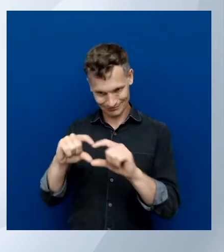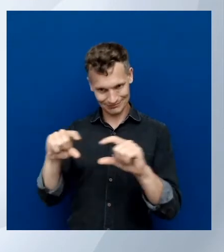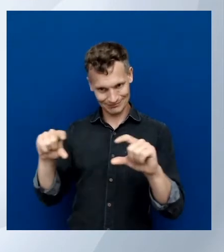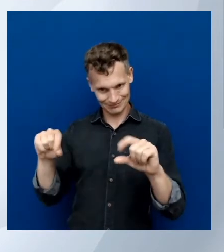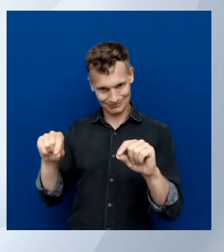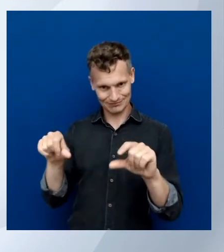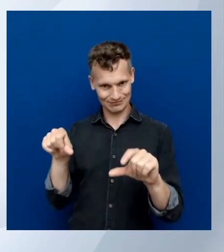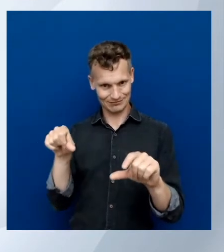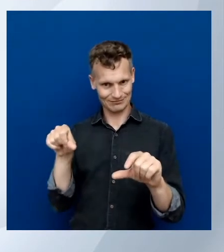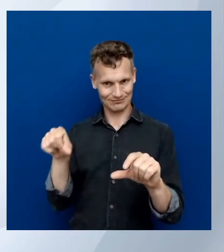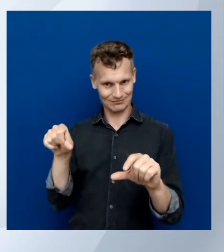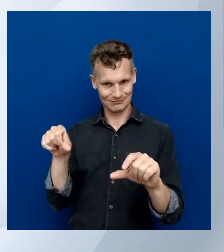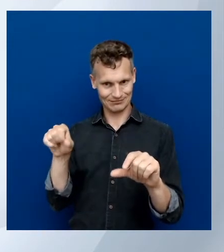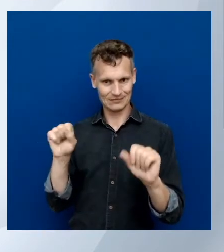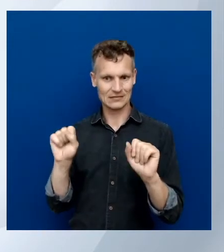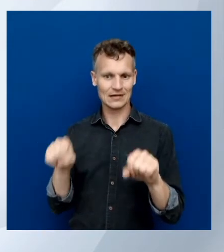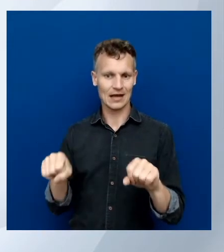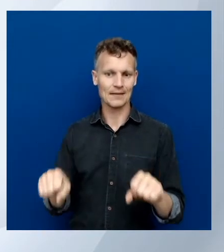clicking on this button,